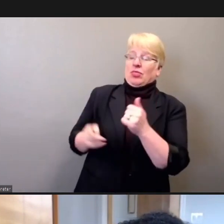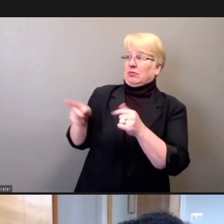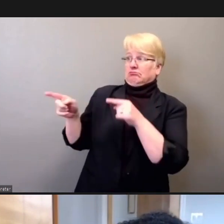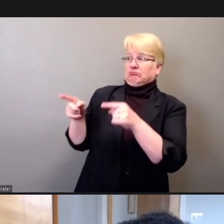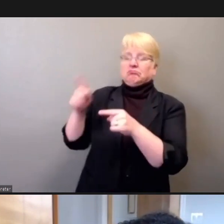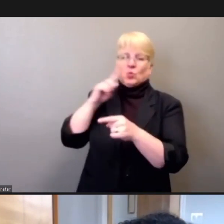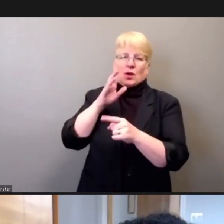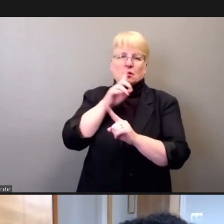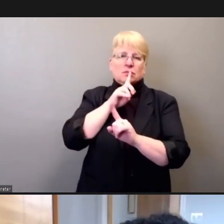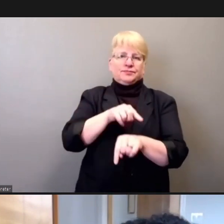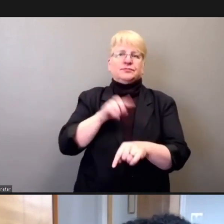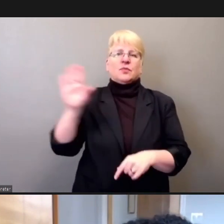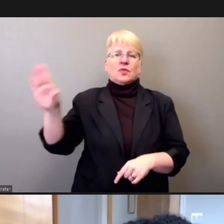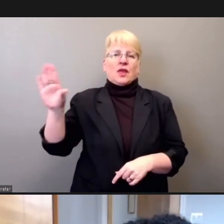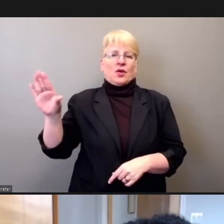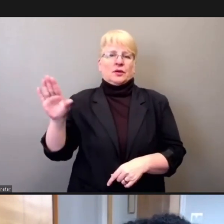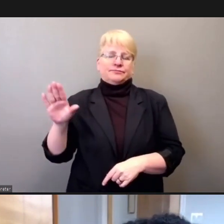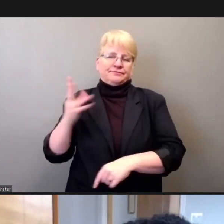here. Here's mine.